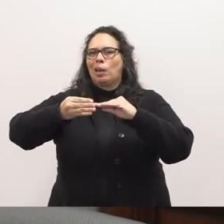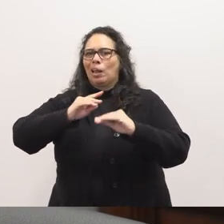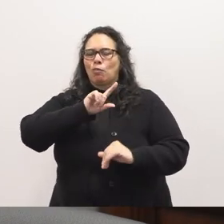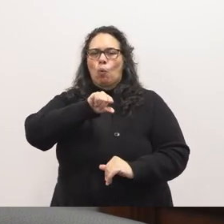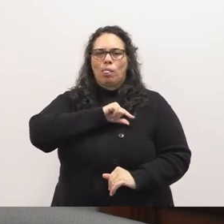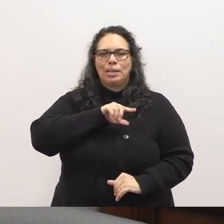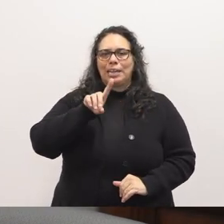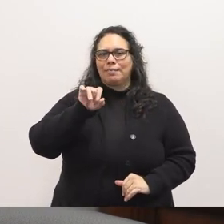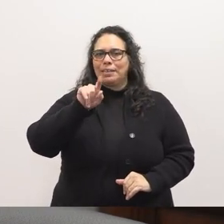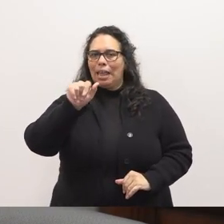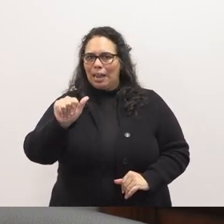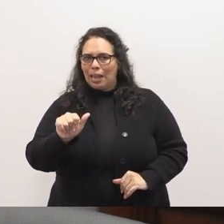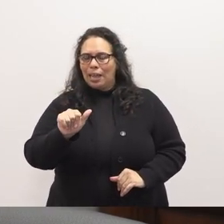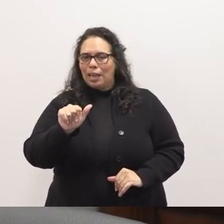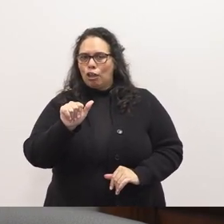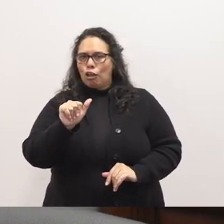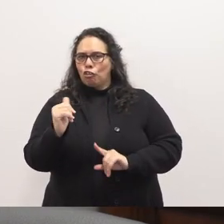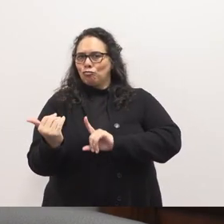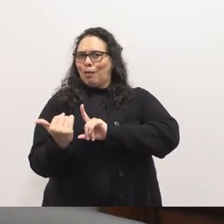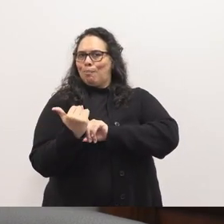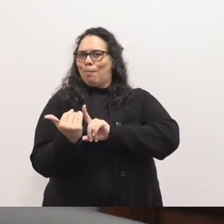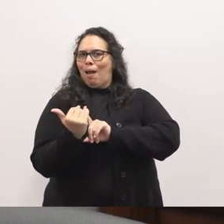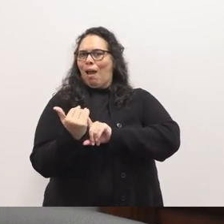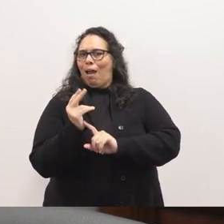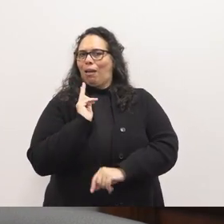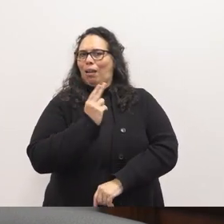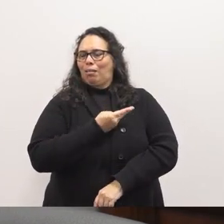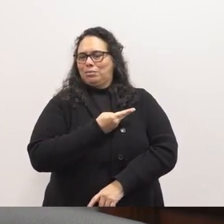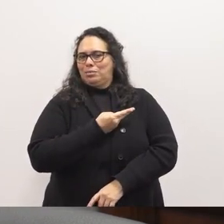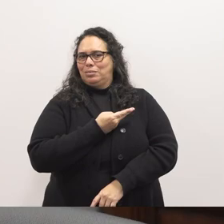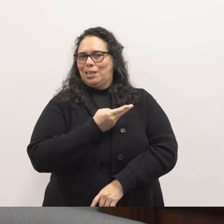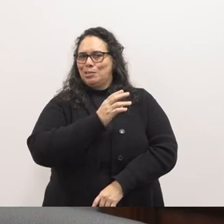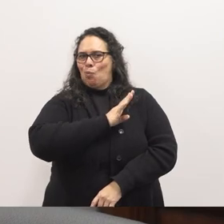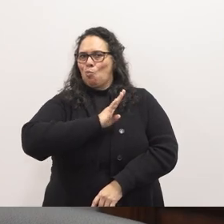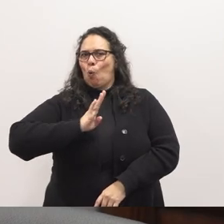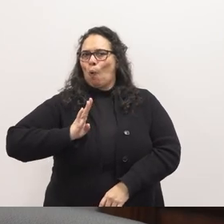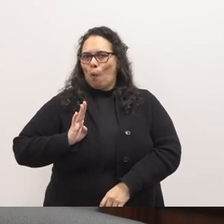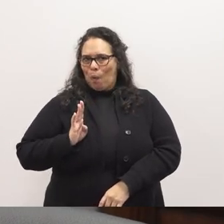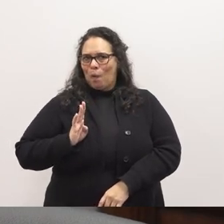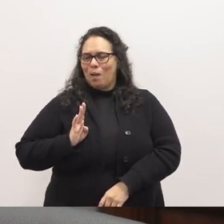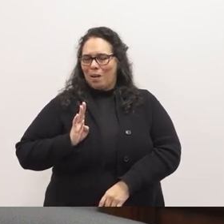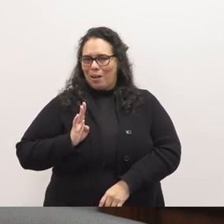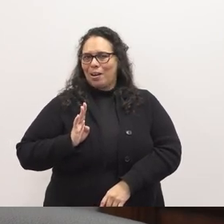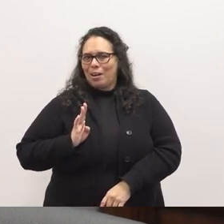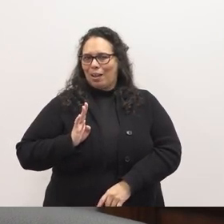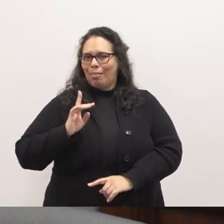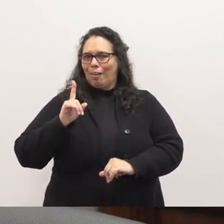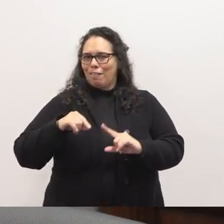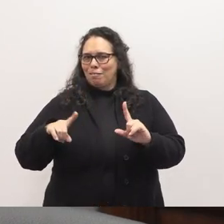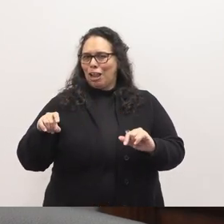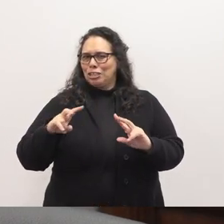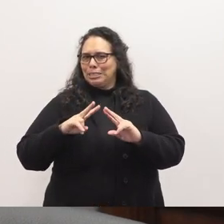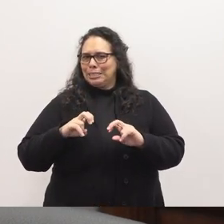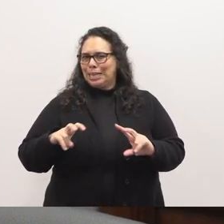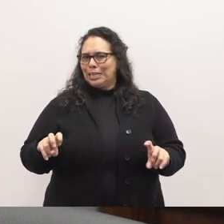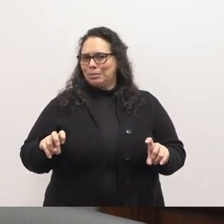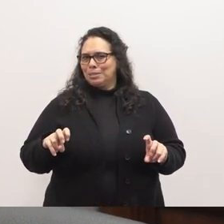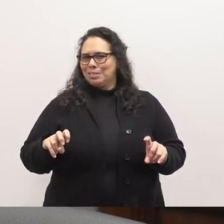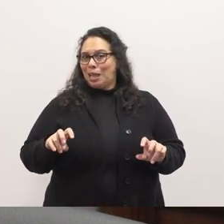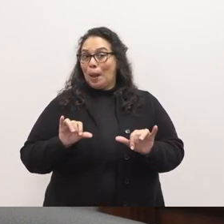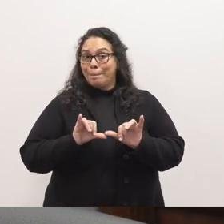data, to remind us as a board what the various assessments are actually